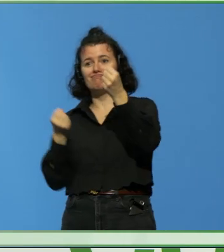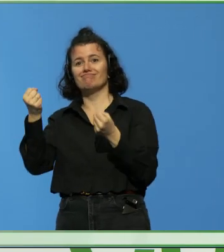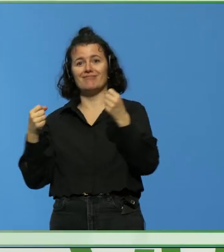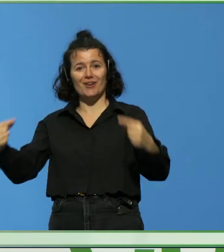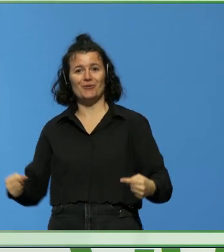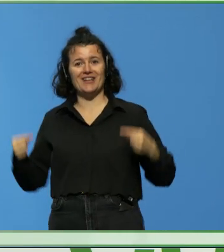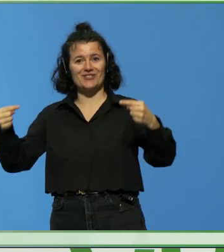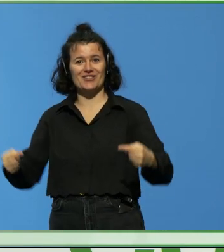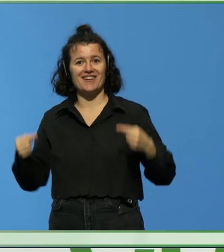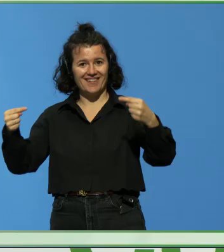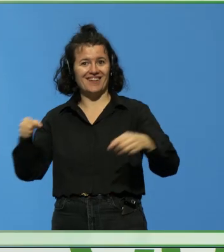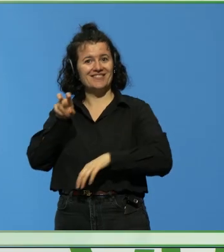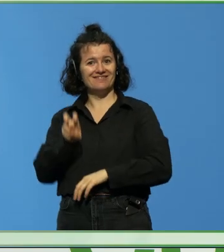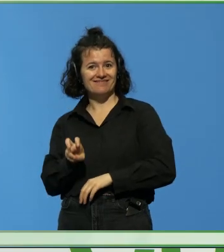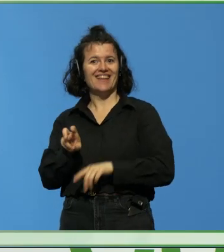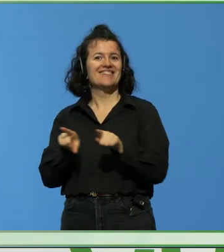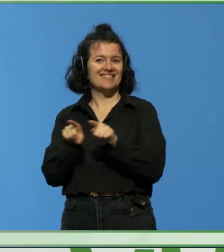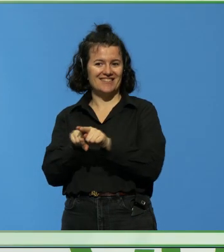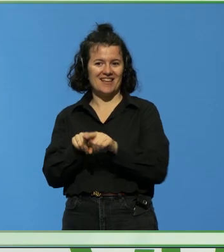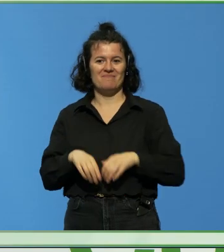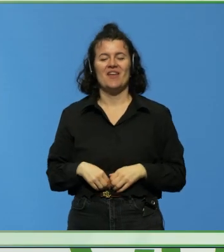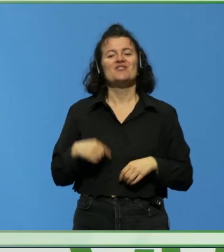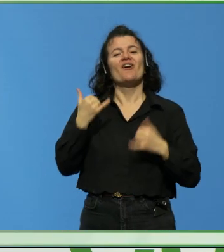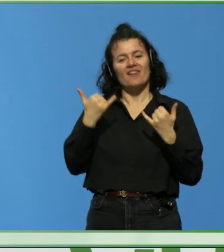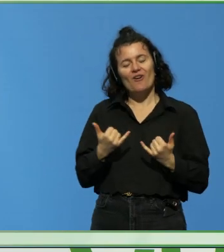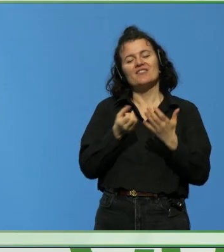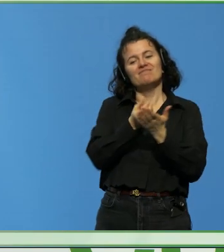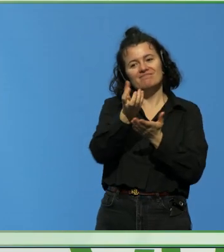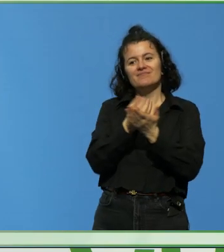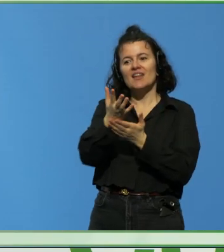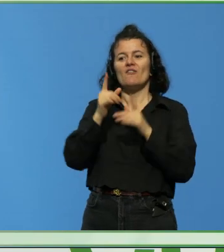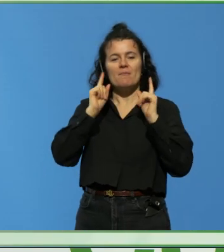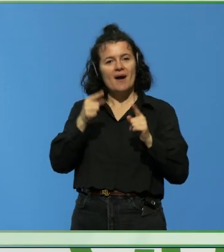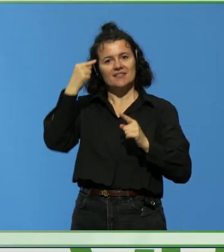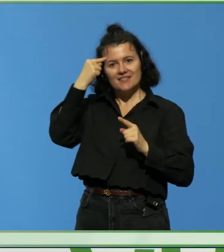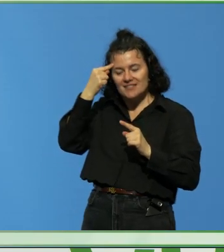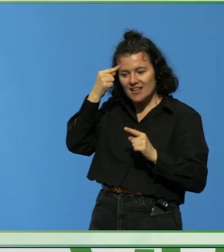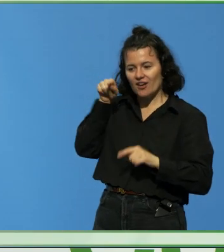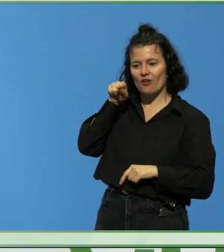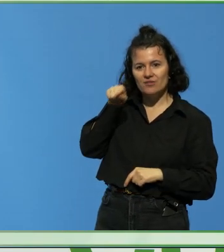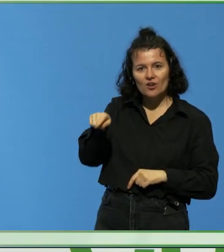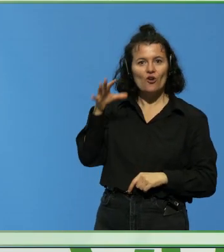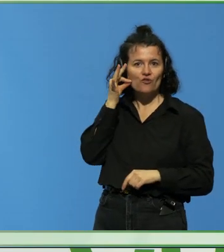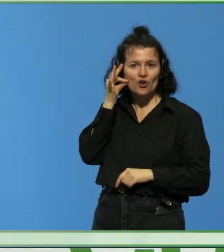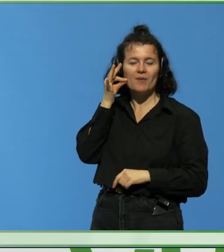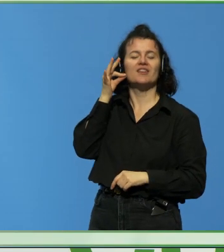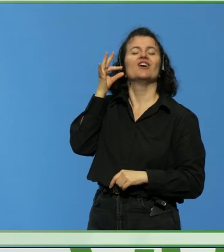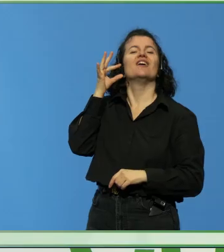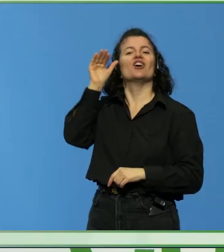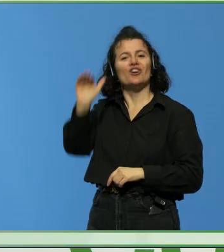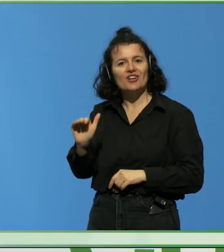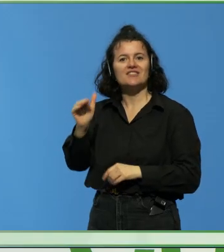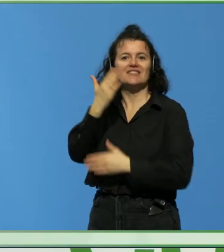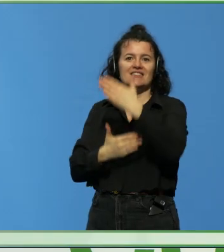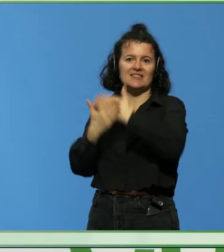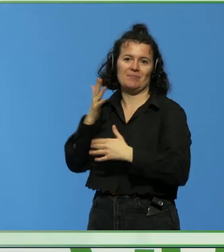inclusive according to the needs of those women and girls with disability. And through these trainings, they really understand what is